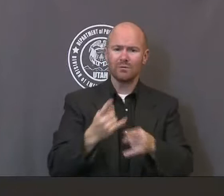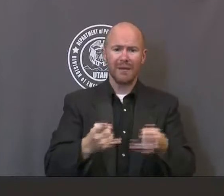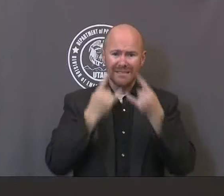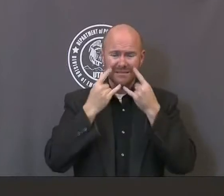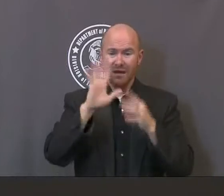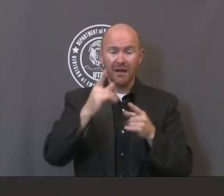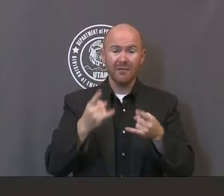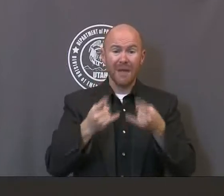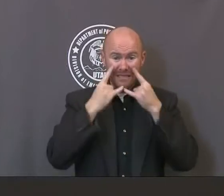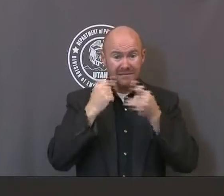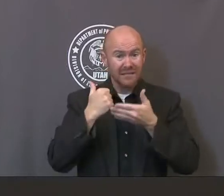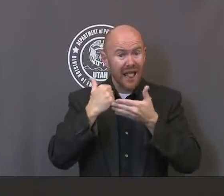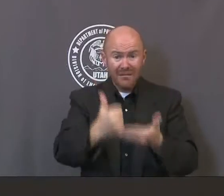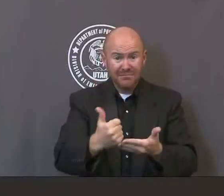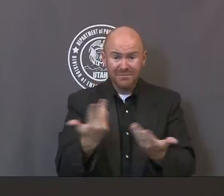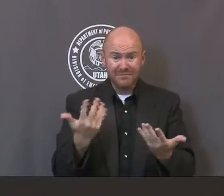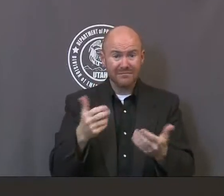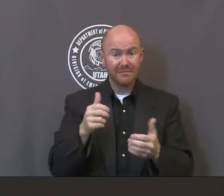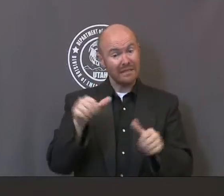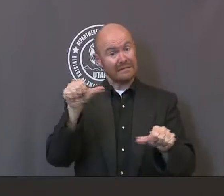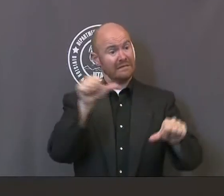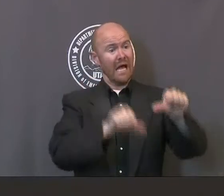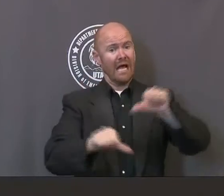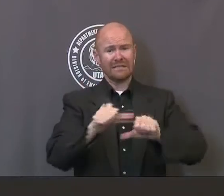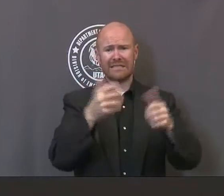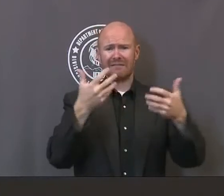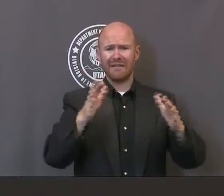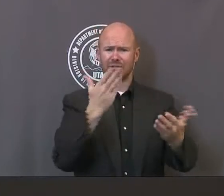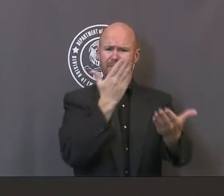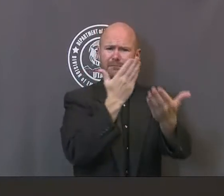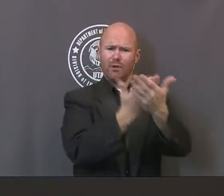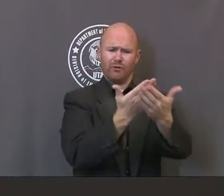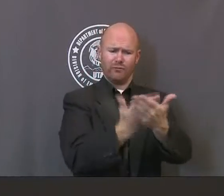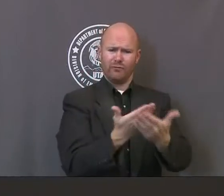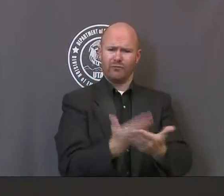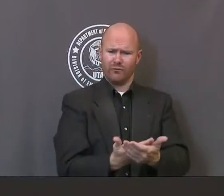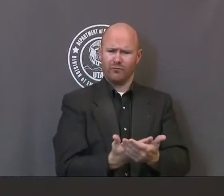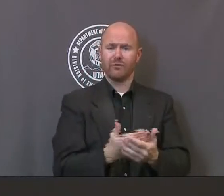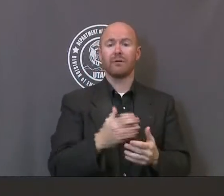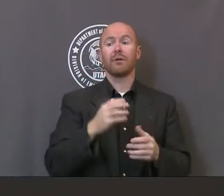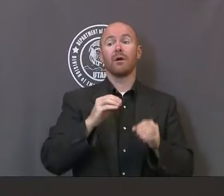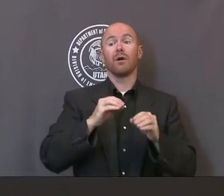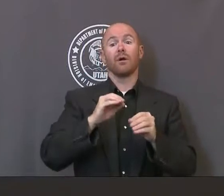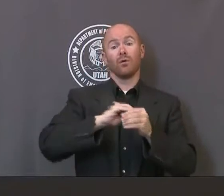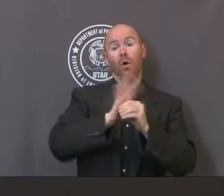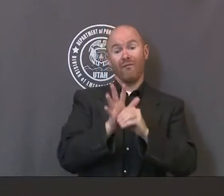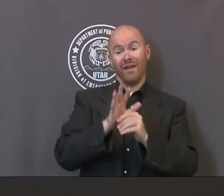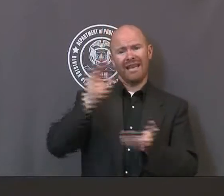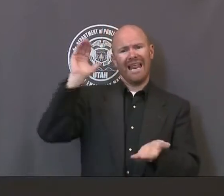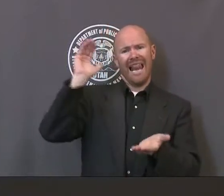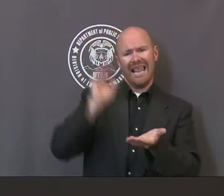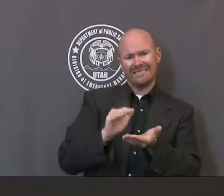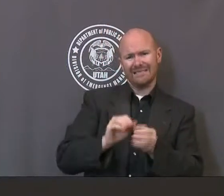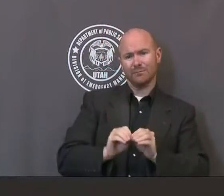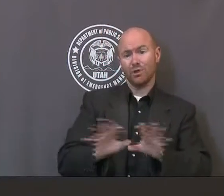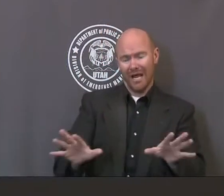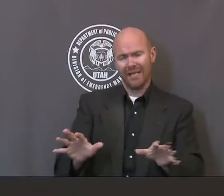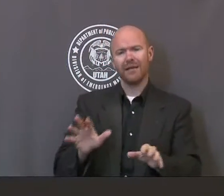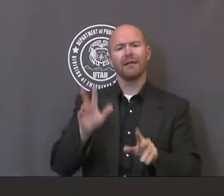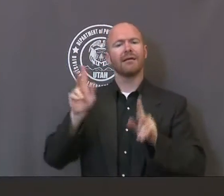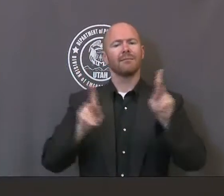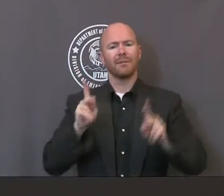simply put. The scientific evidence shows us that mask wearing significantly reduces the transmission of the COVID-19 from person to person. For